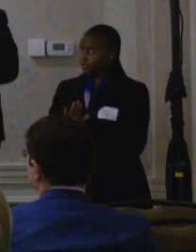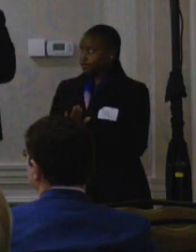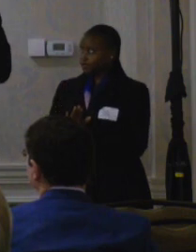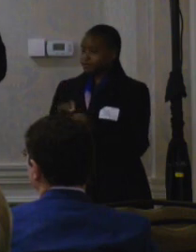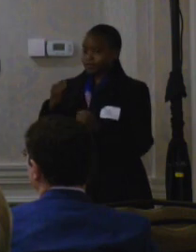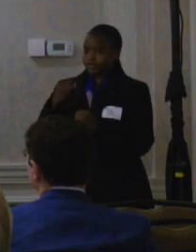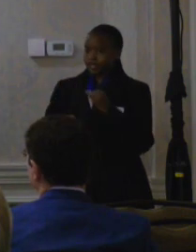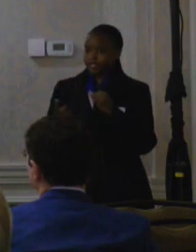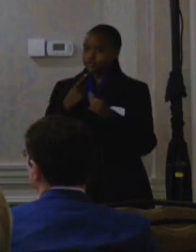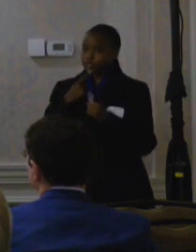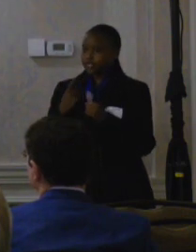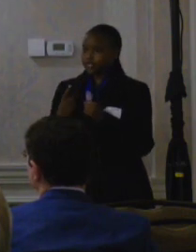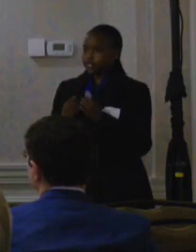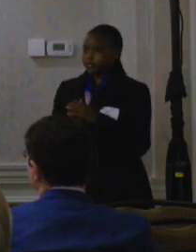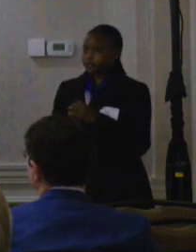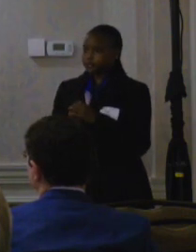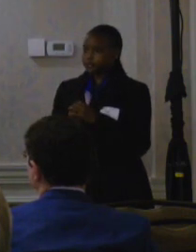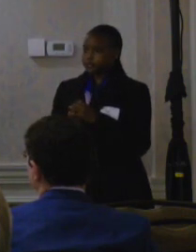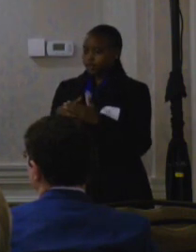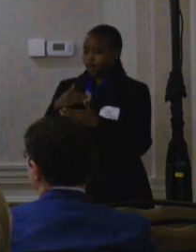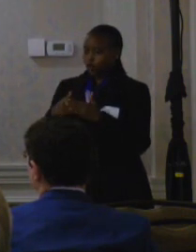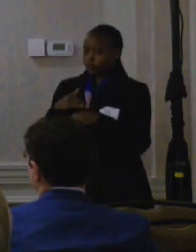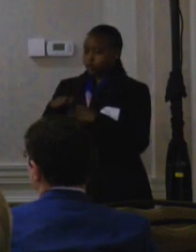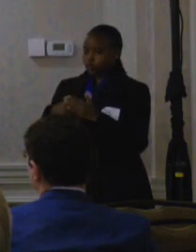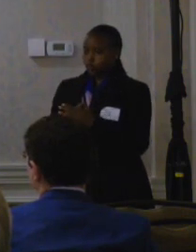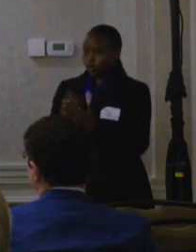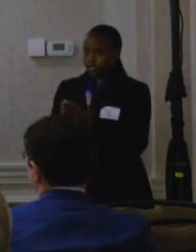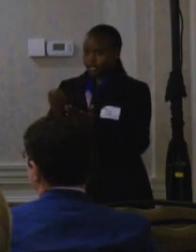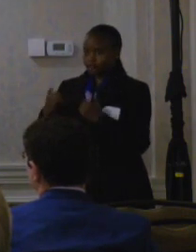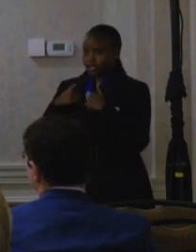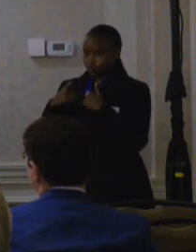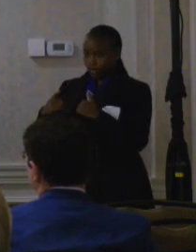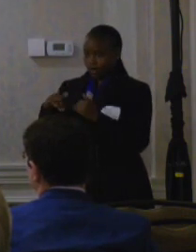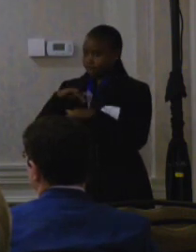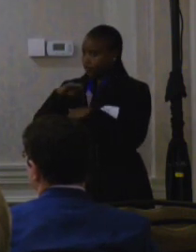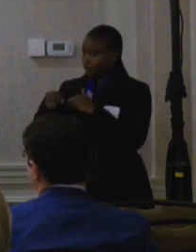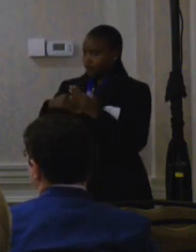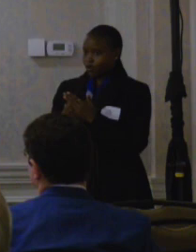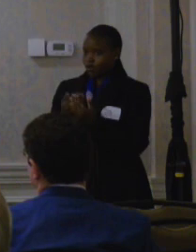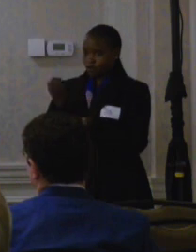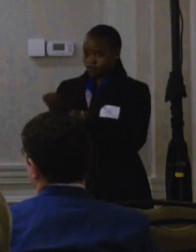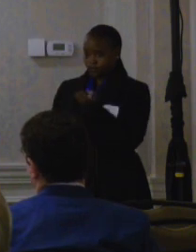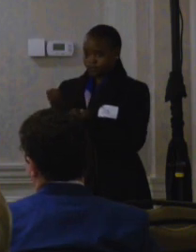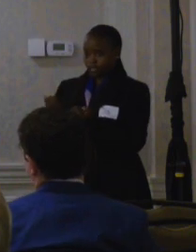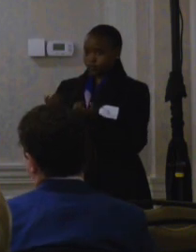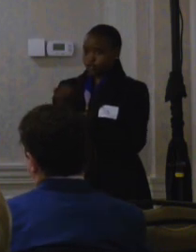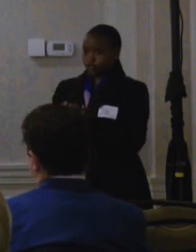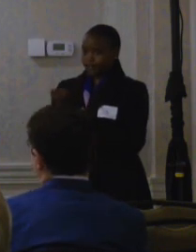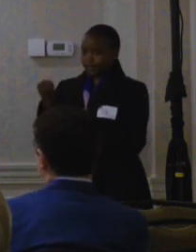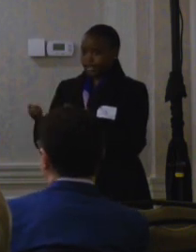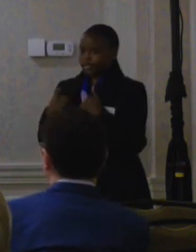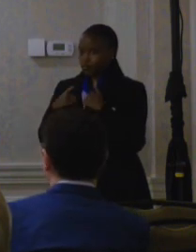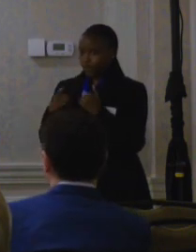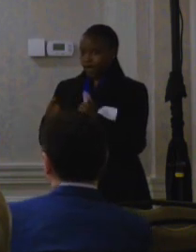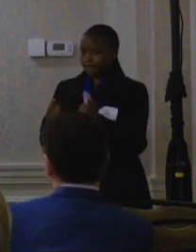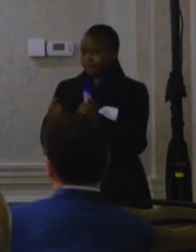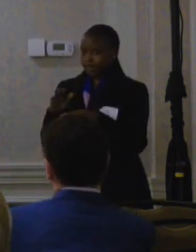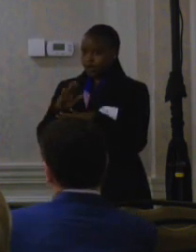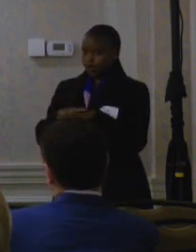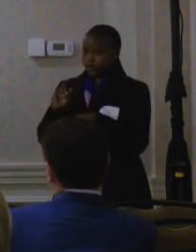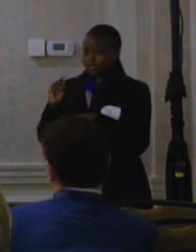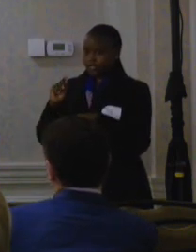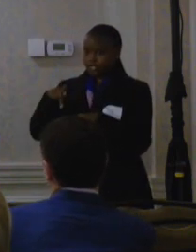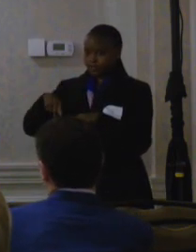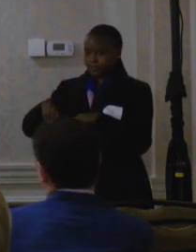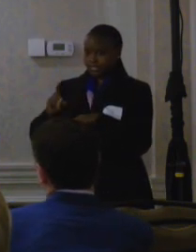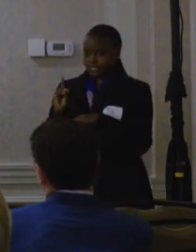last I'll say is that almost all of the evidence that we have, almost all of the evaluation evidence that we have on teacher professional